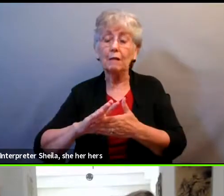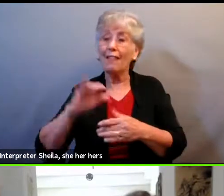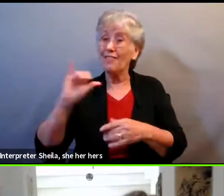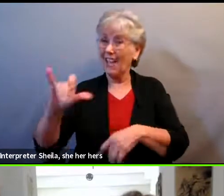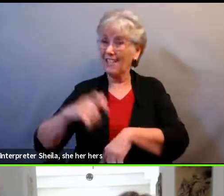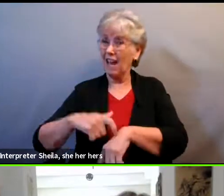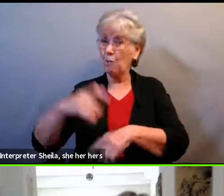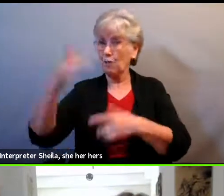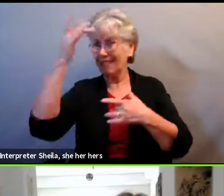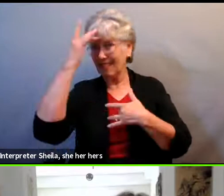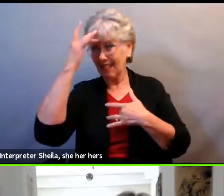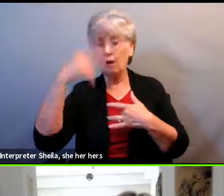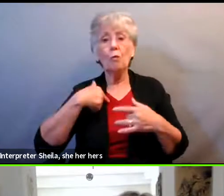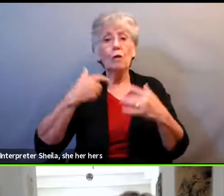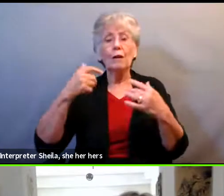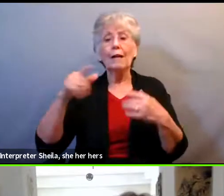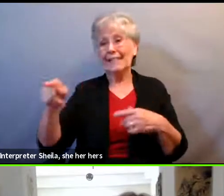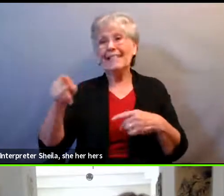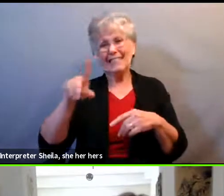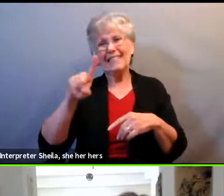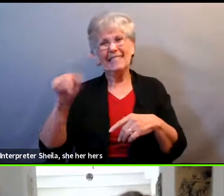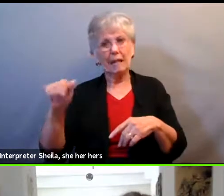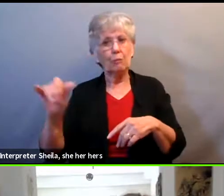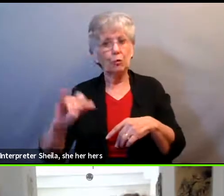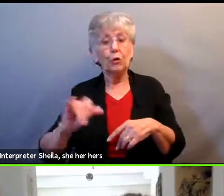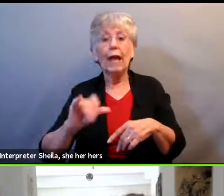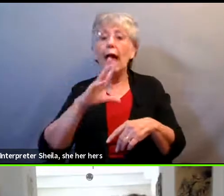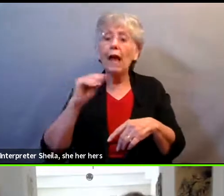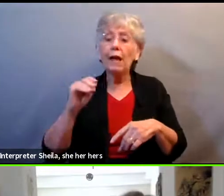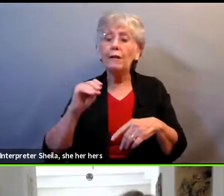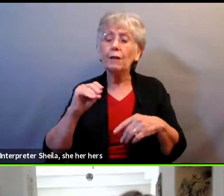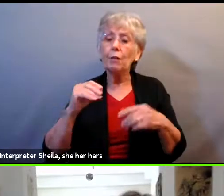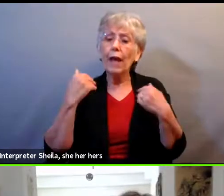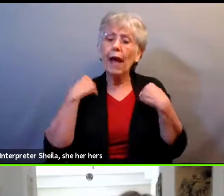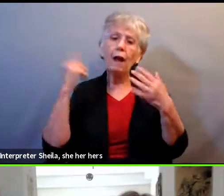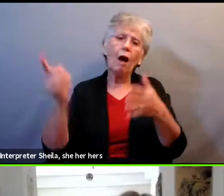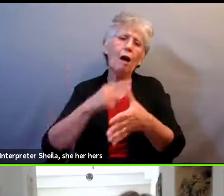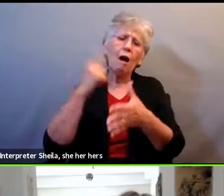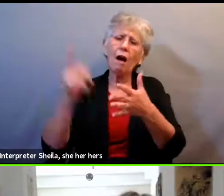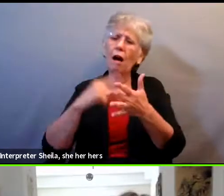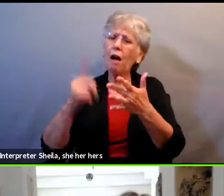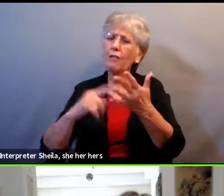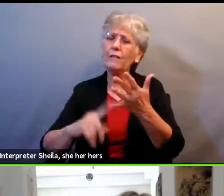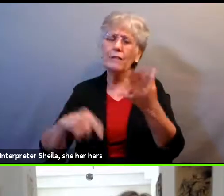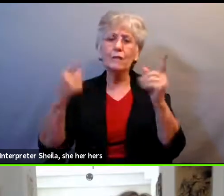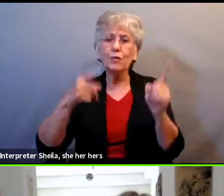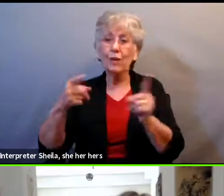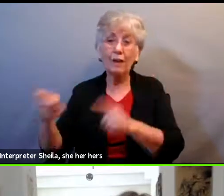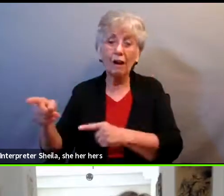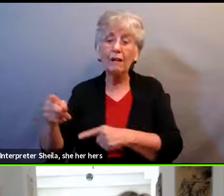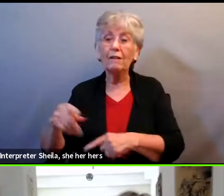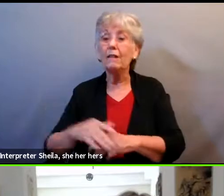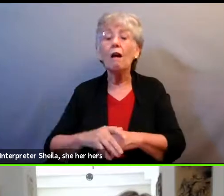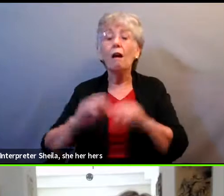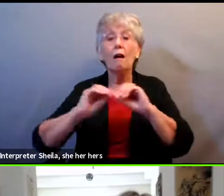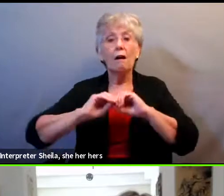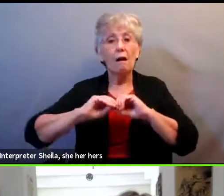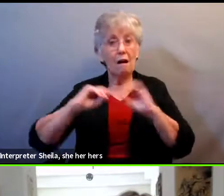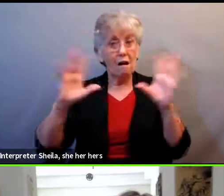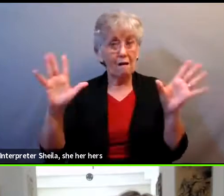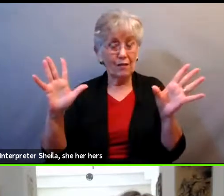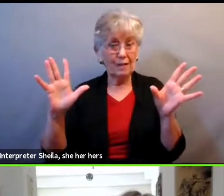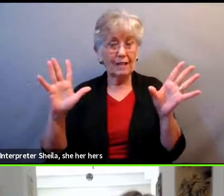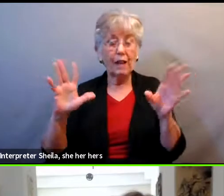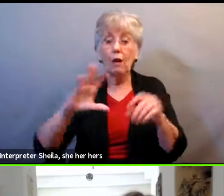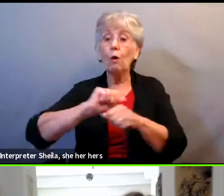trying to find he's disabled also. So there were all these things going on that were obviously being impacted